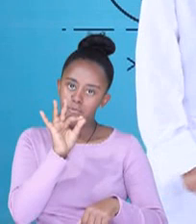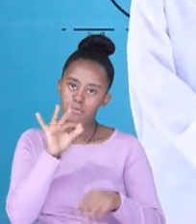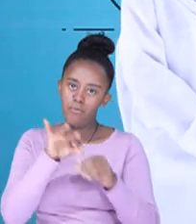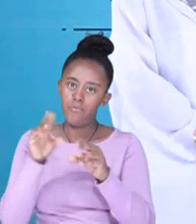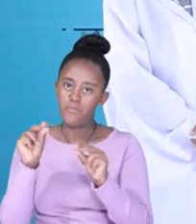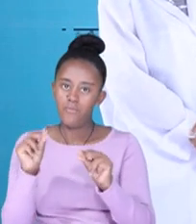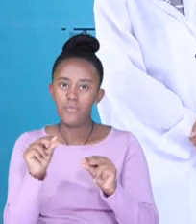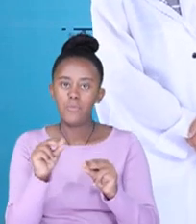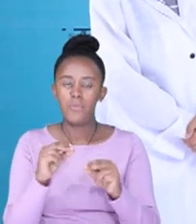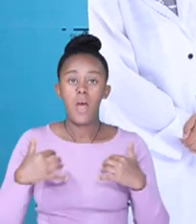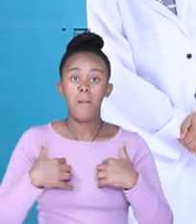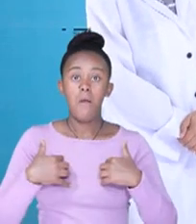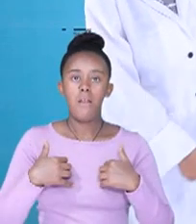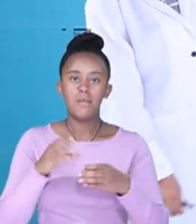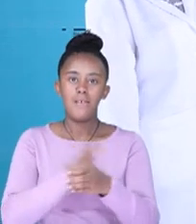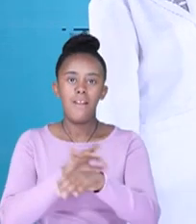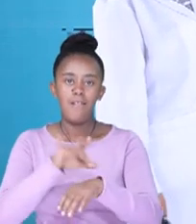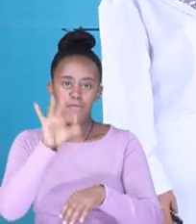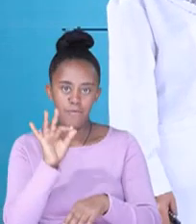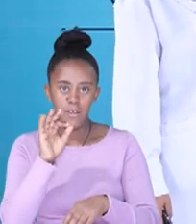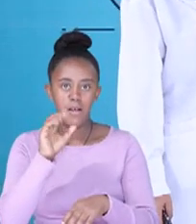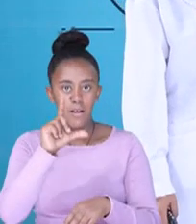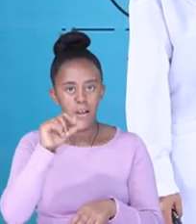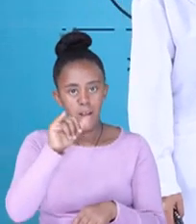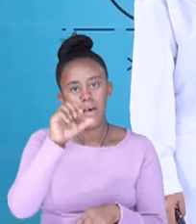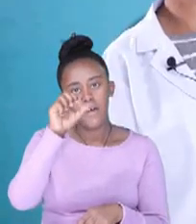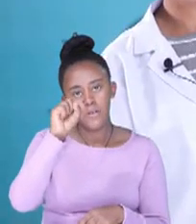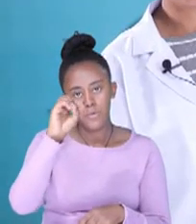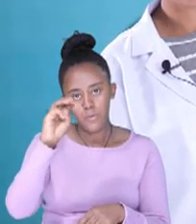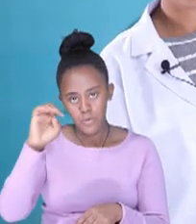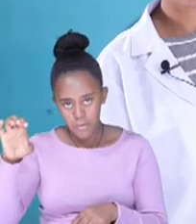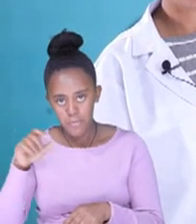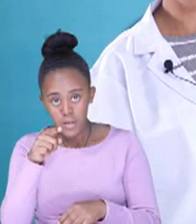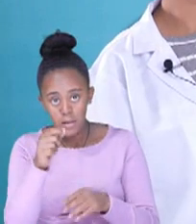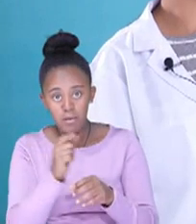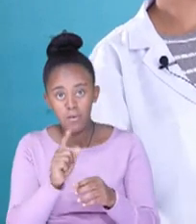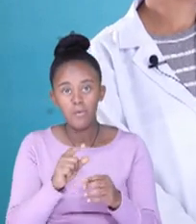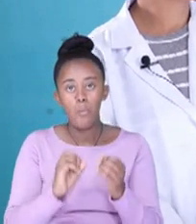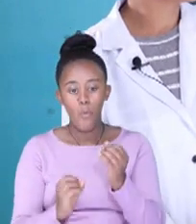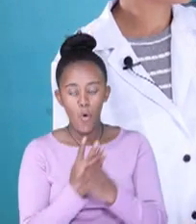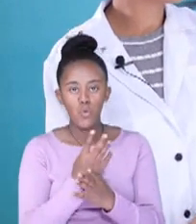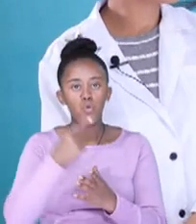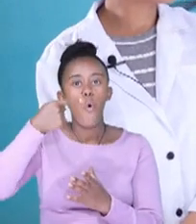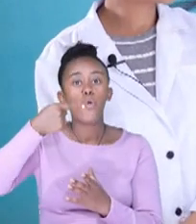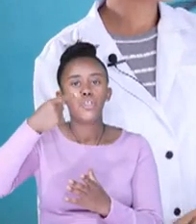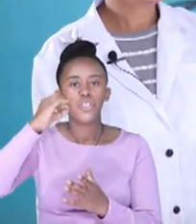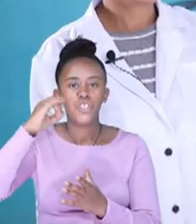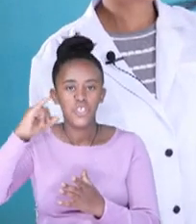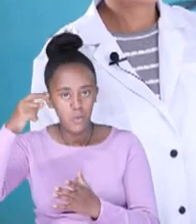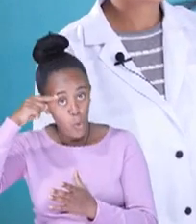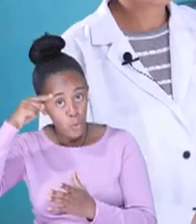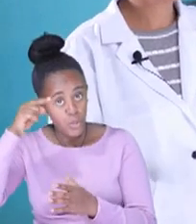characteristics of animal cells. They are produced from Golgi complex. They are produced from Golgi